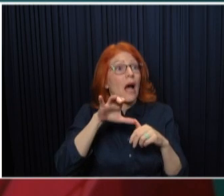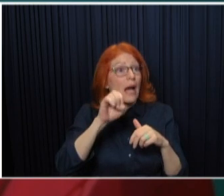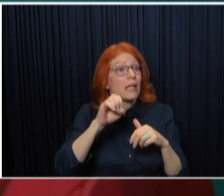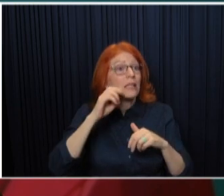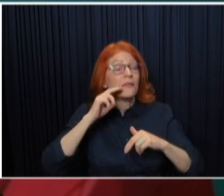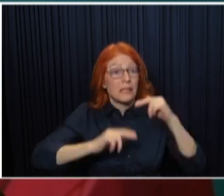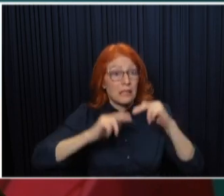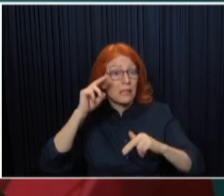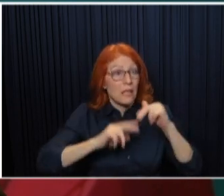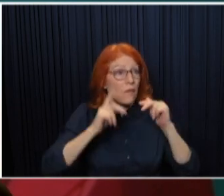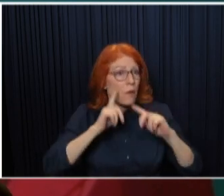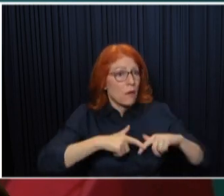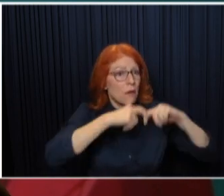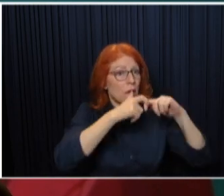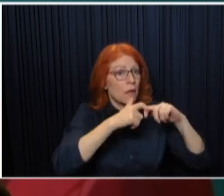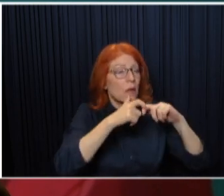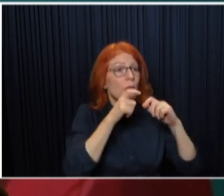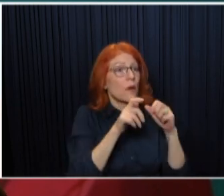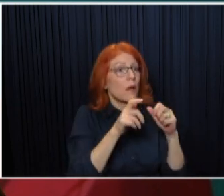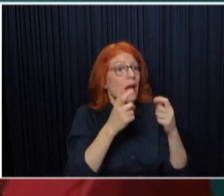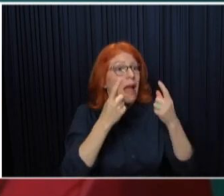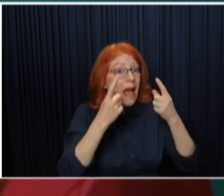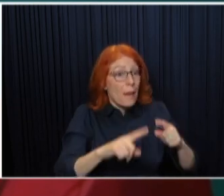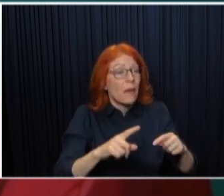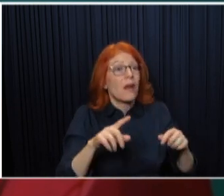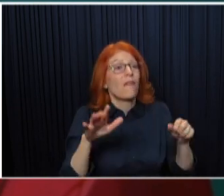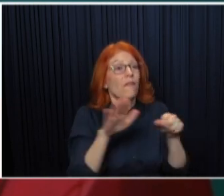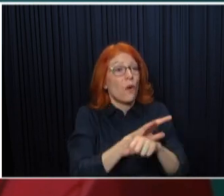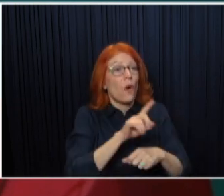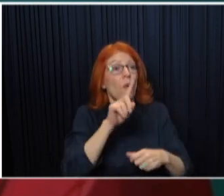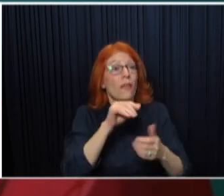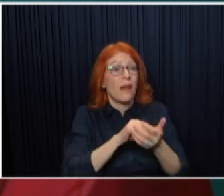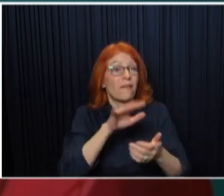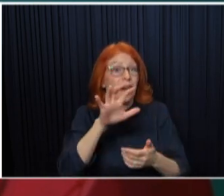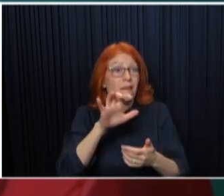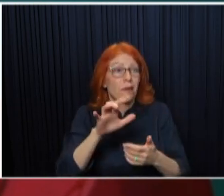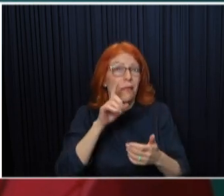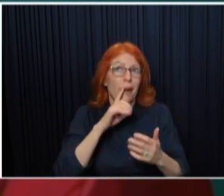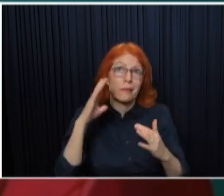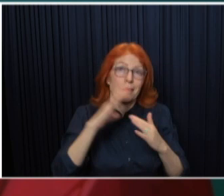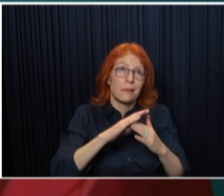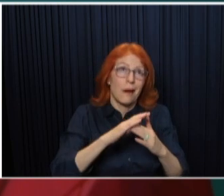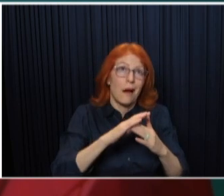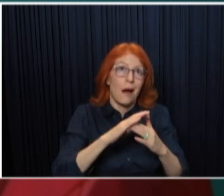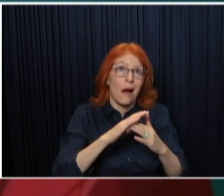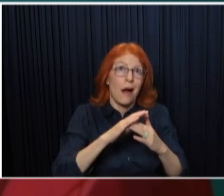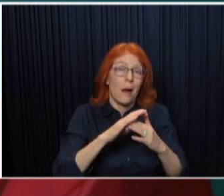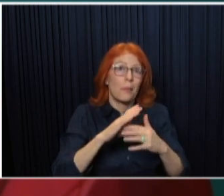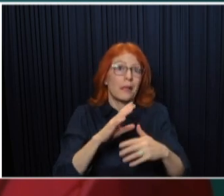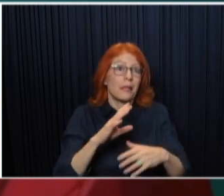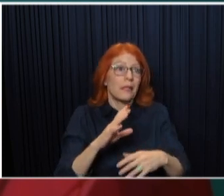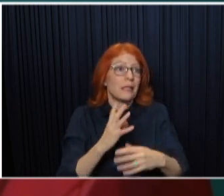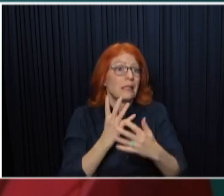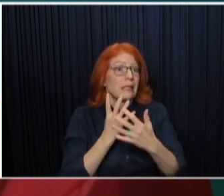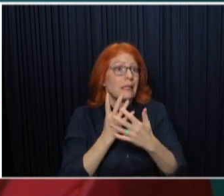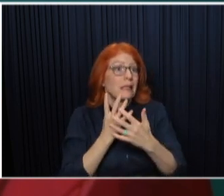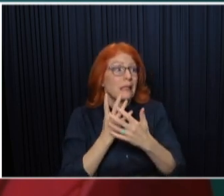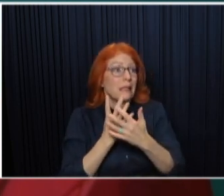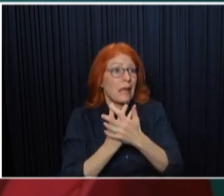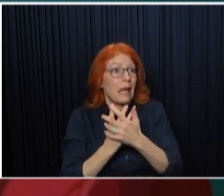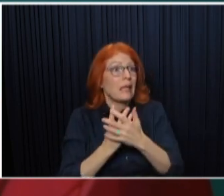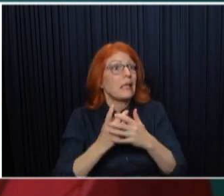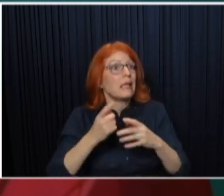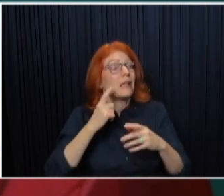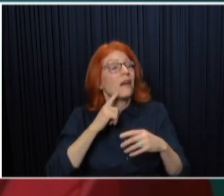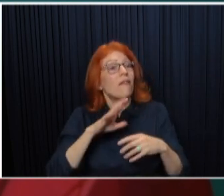facility goes to full 1,500, as if that were the top detainees, they are expected to use 3.5